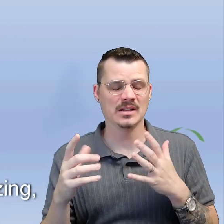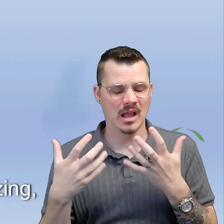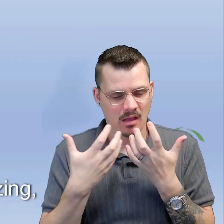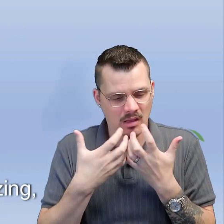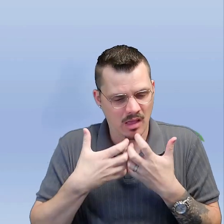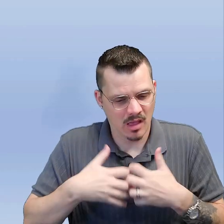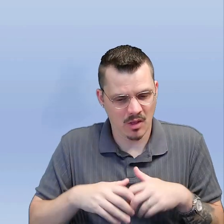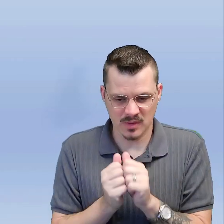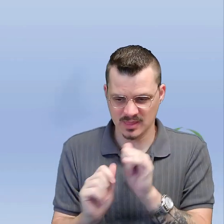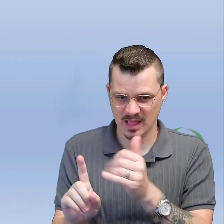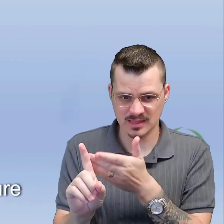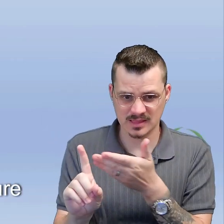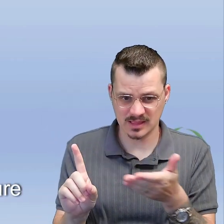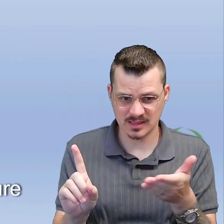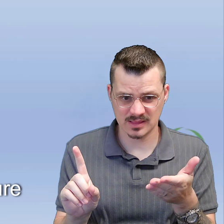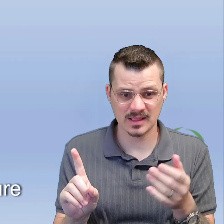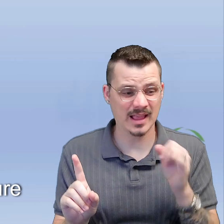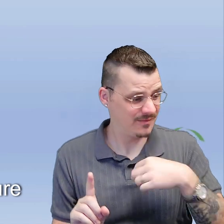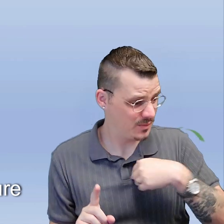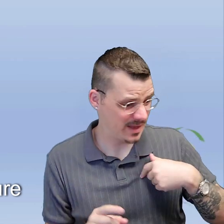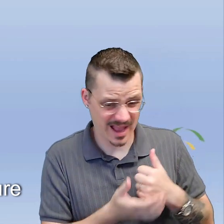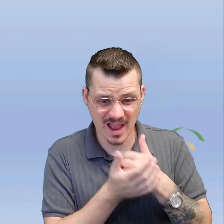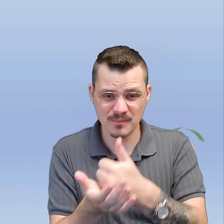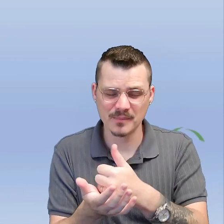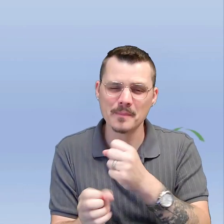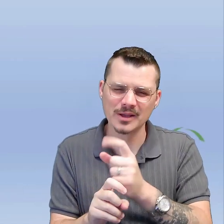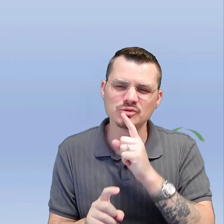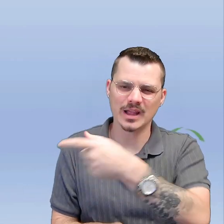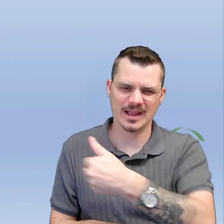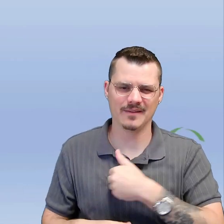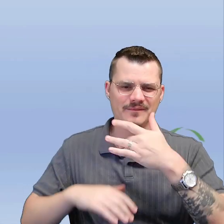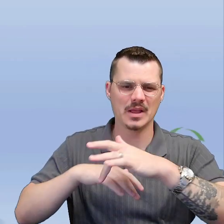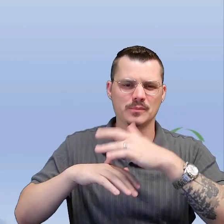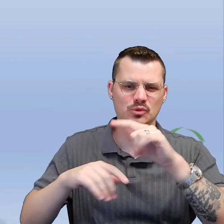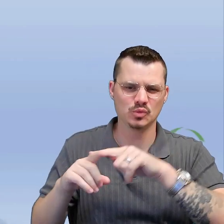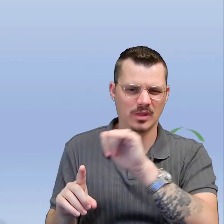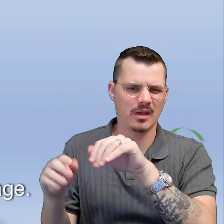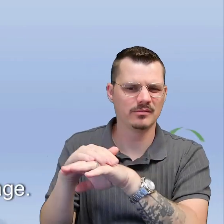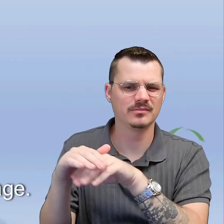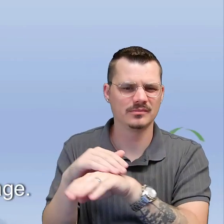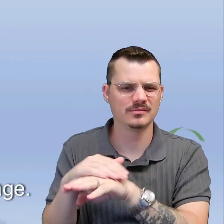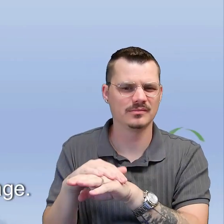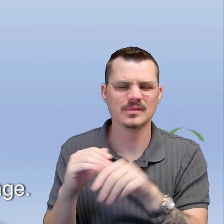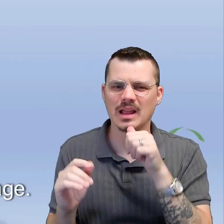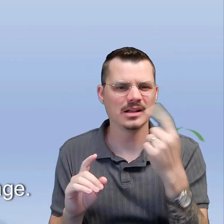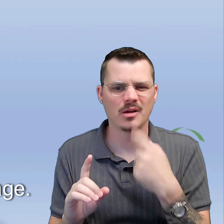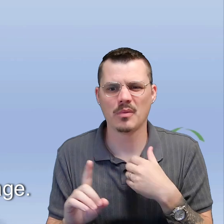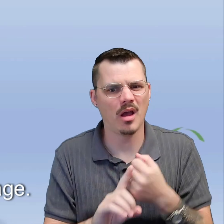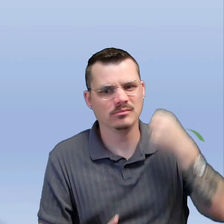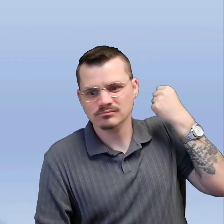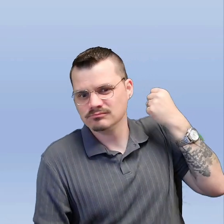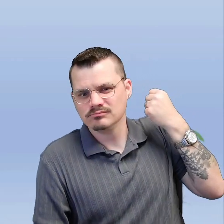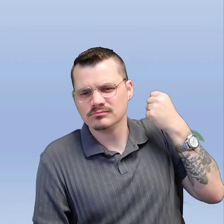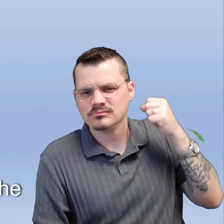be organizing, if we're to help, we need to make sure that's available all the time, and certainly not something to